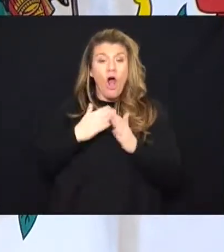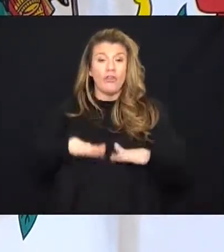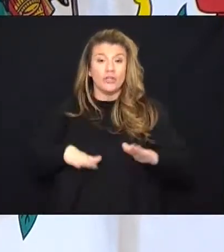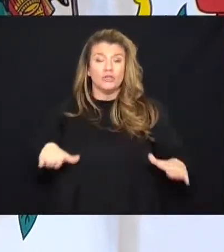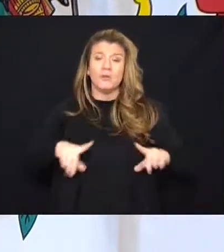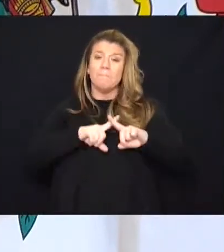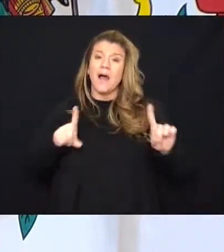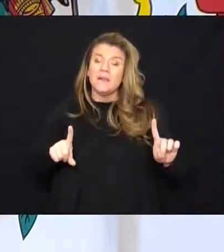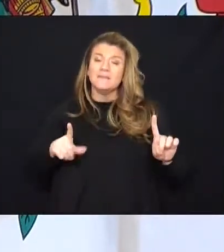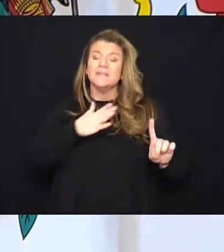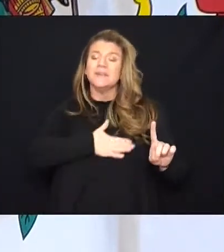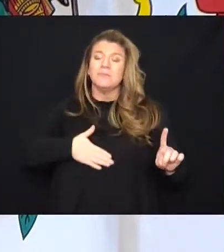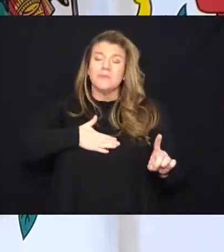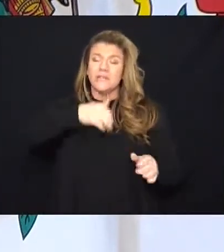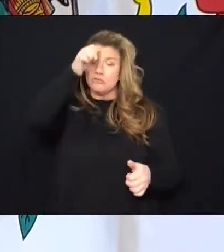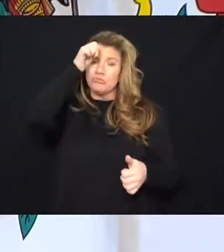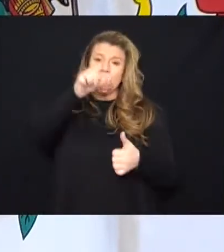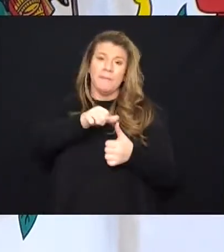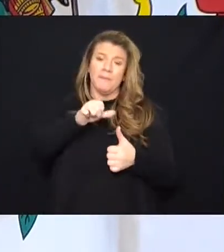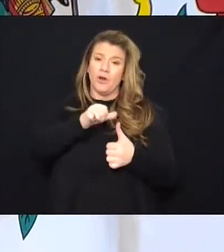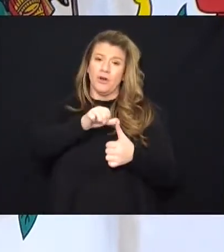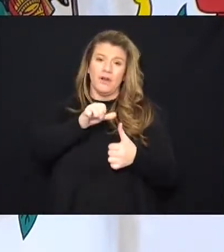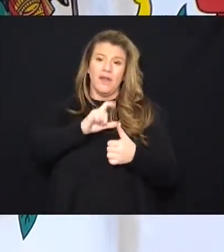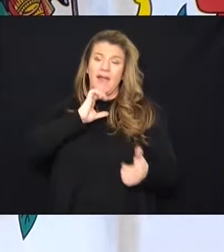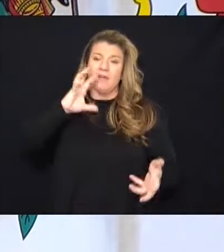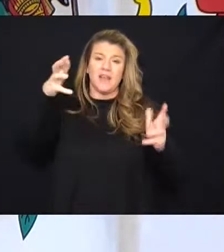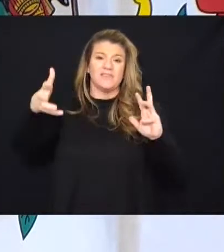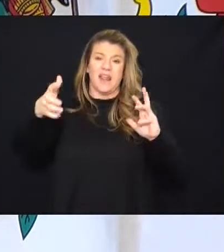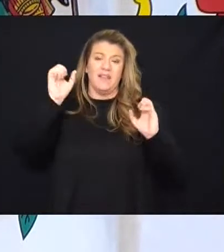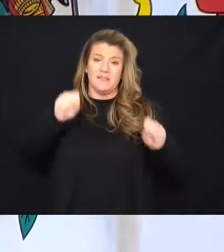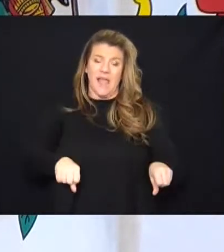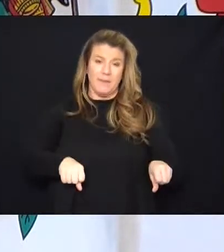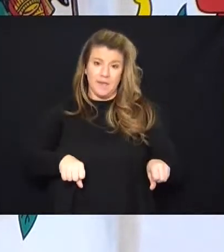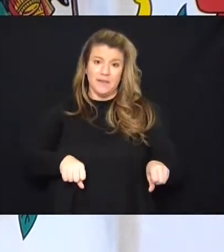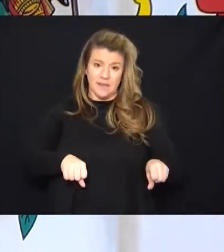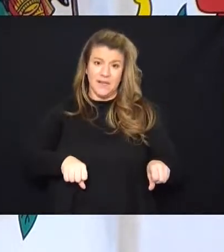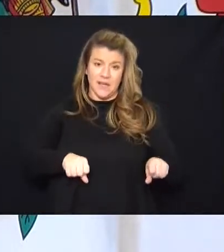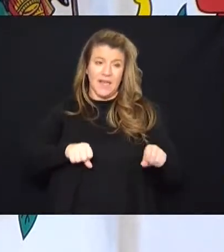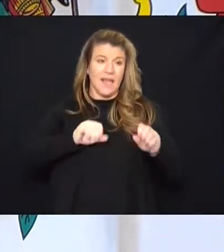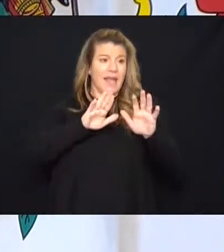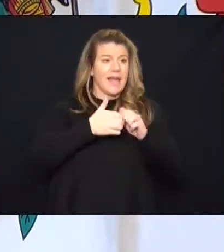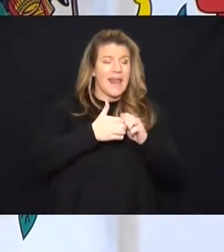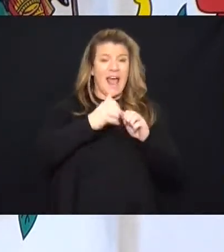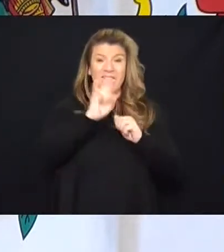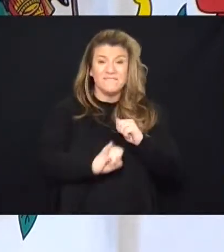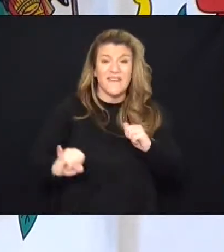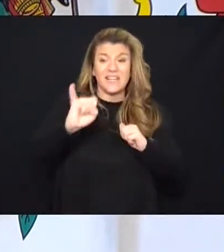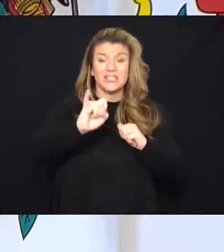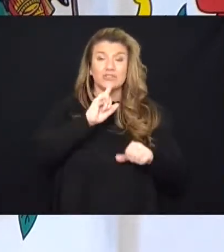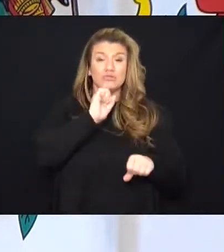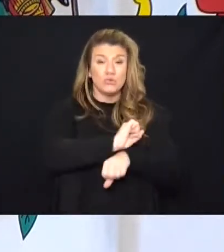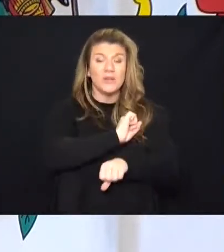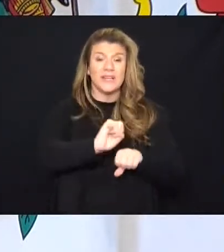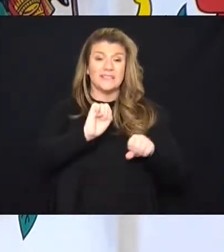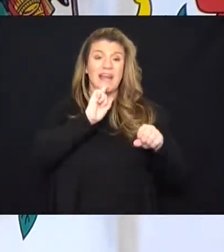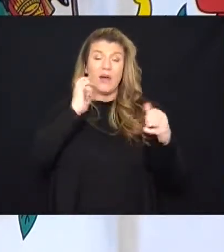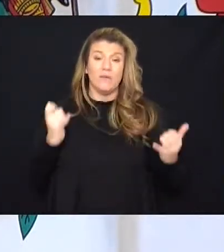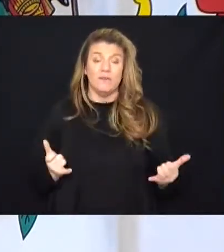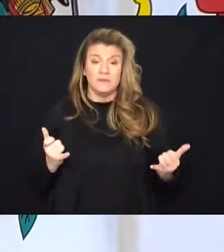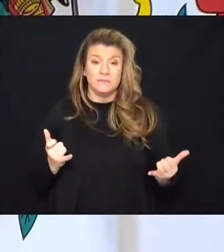please remember just how absolutely devastating this thing can be and how infectious it truly is right